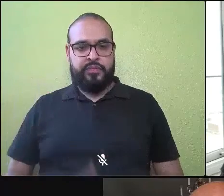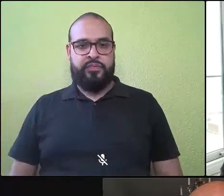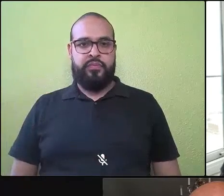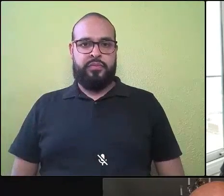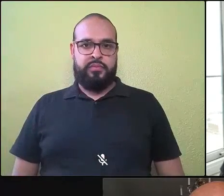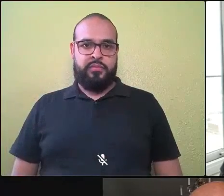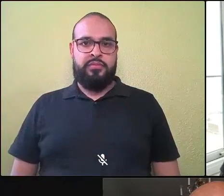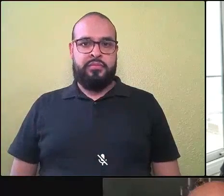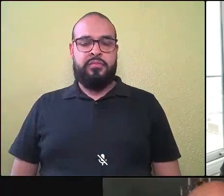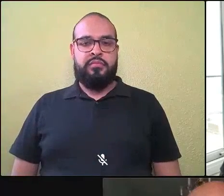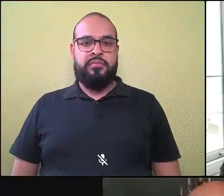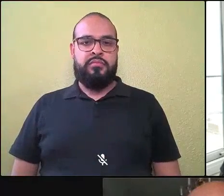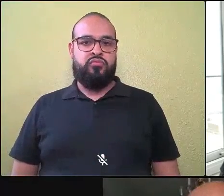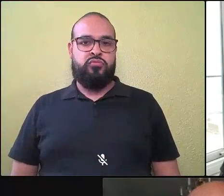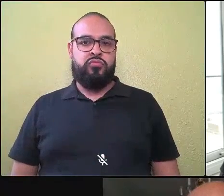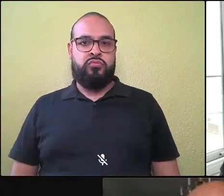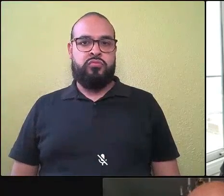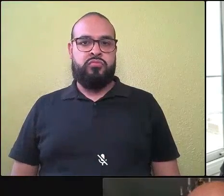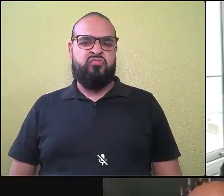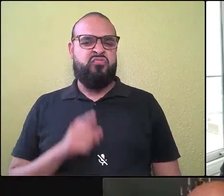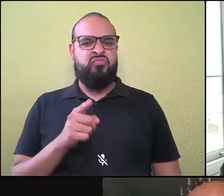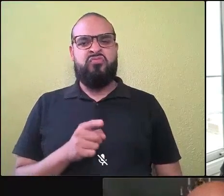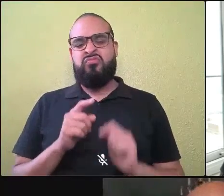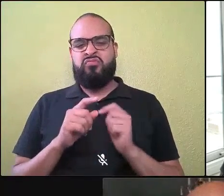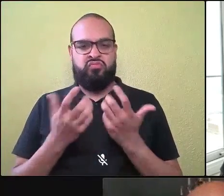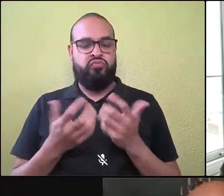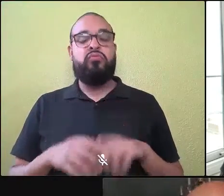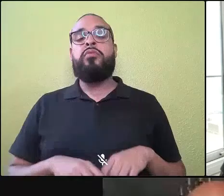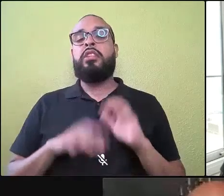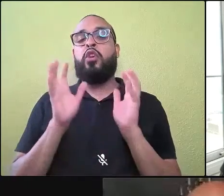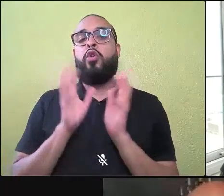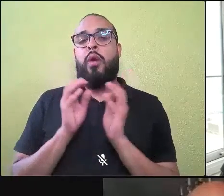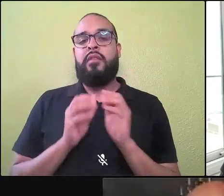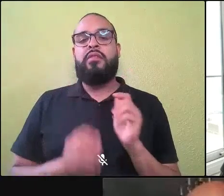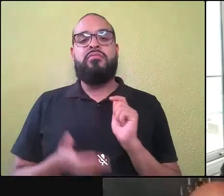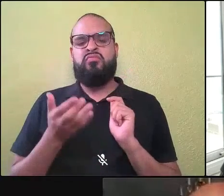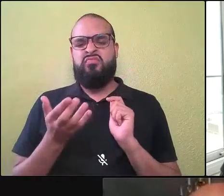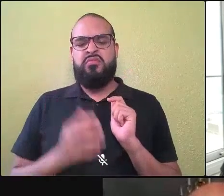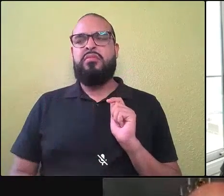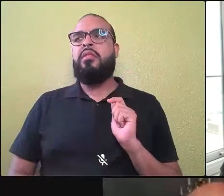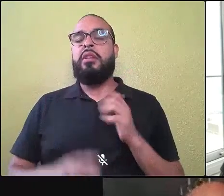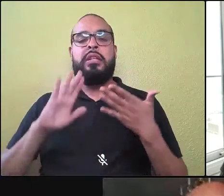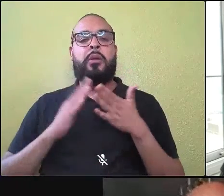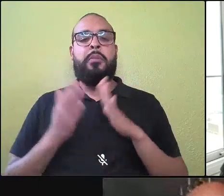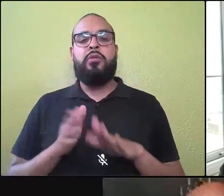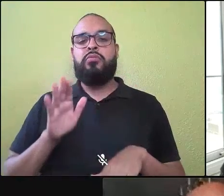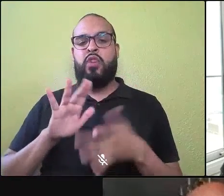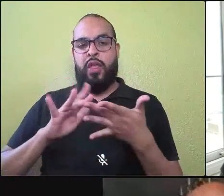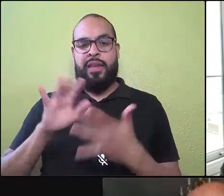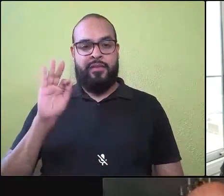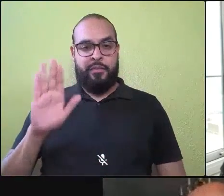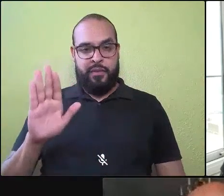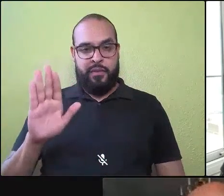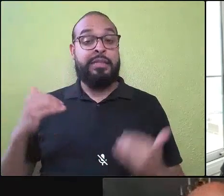this conference, we built a community on Facebook to bring together Black people in tech, kind of a younger generation. Our